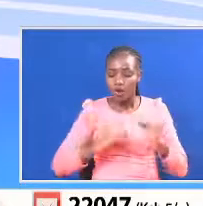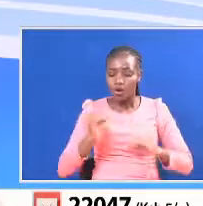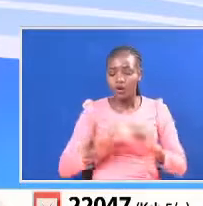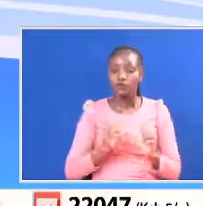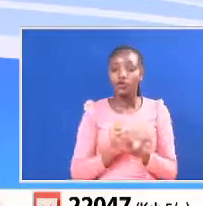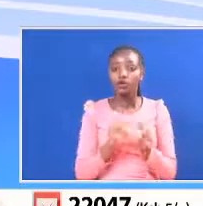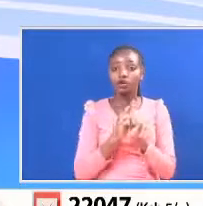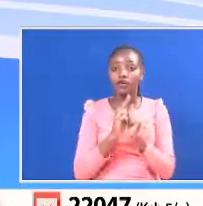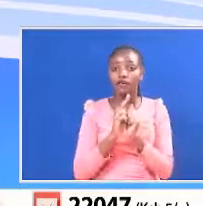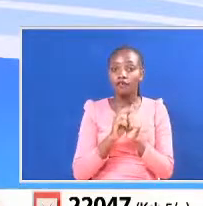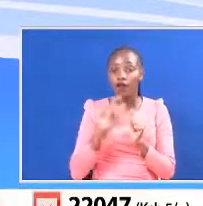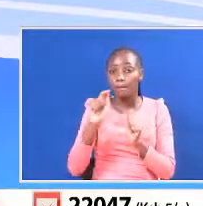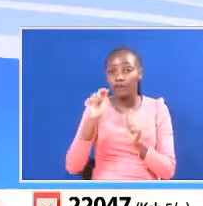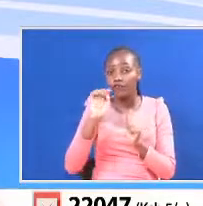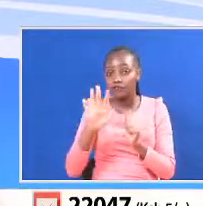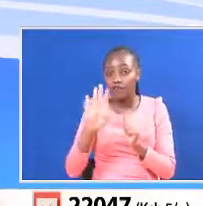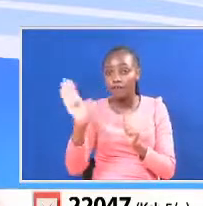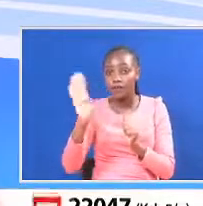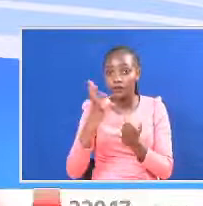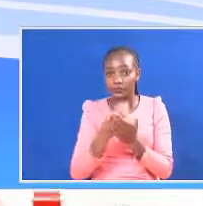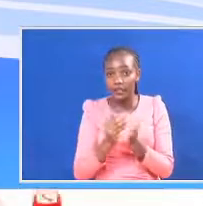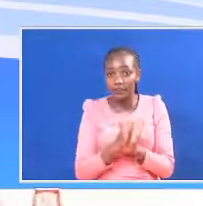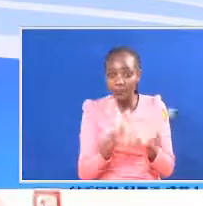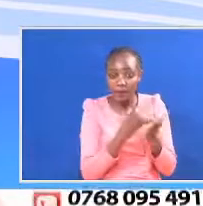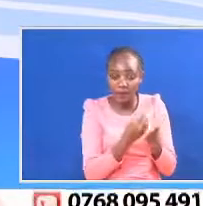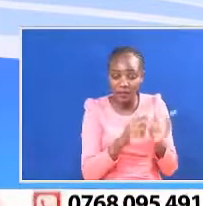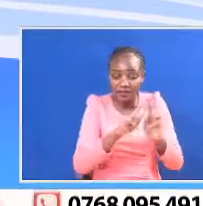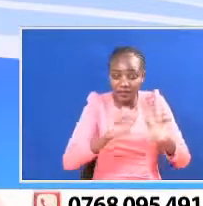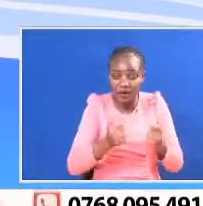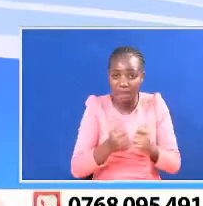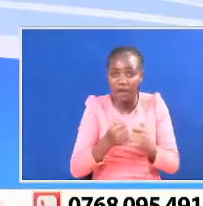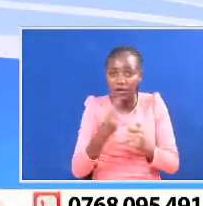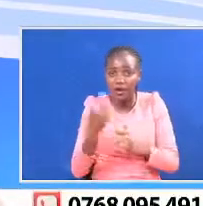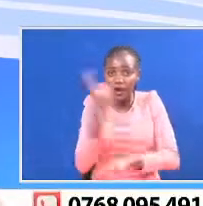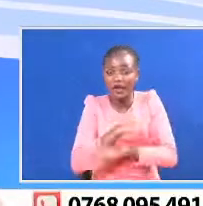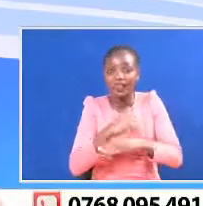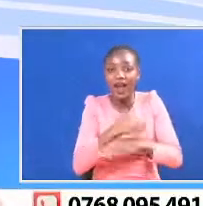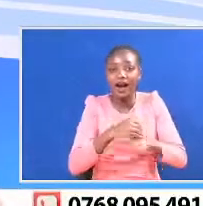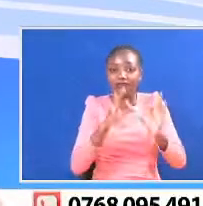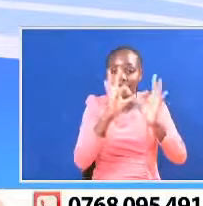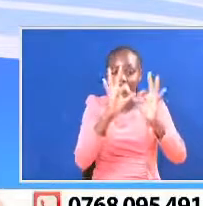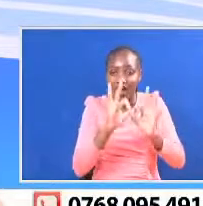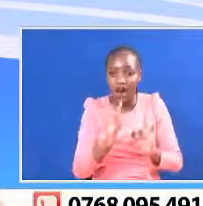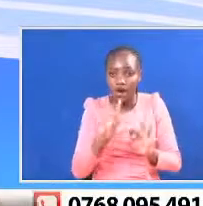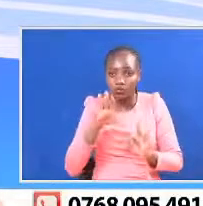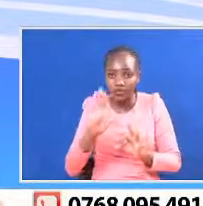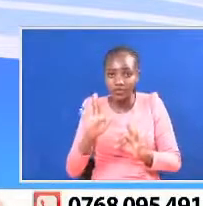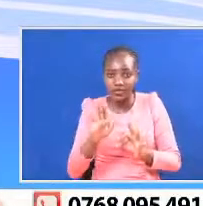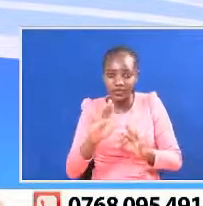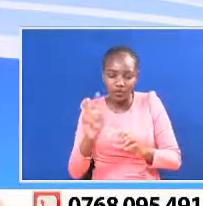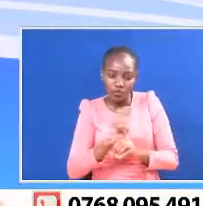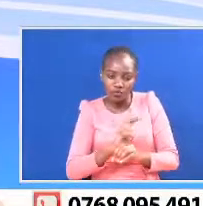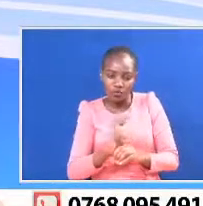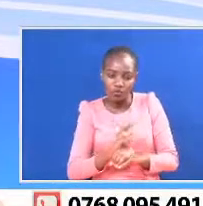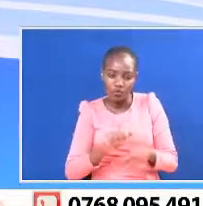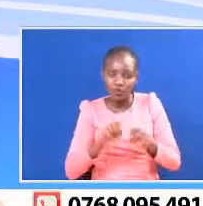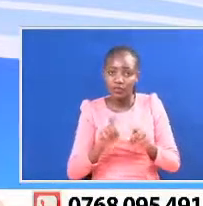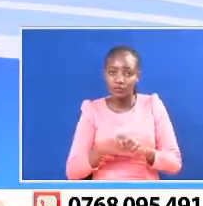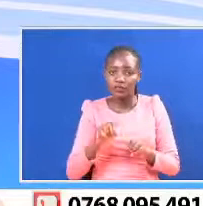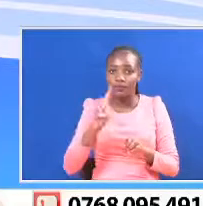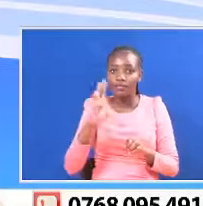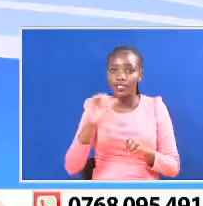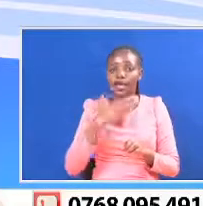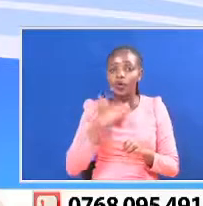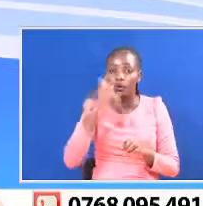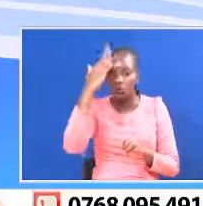billion shillings public funds this comes a day after his bank accounts were frozen as detectiv sought to know the source of the